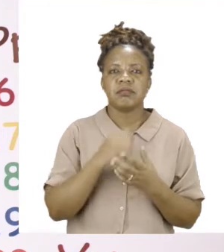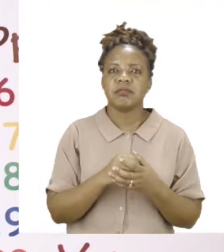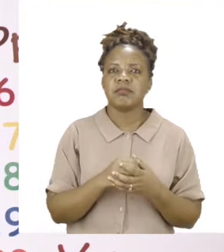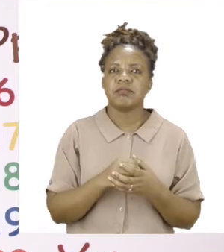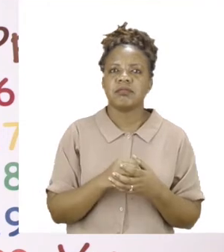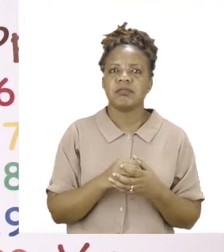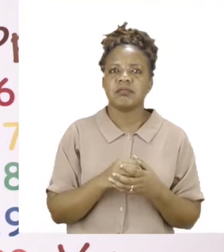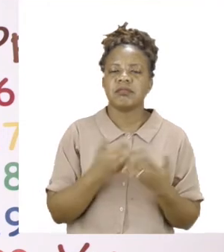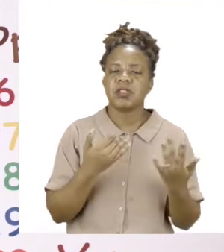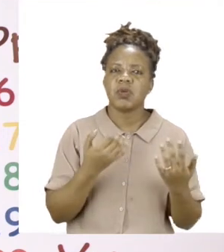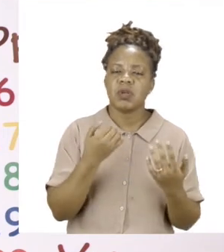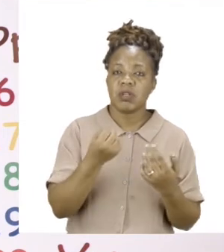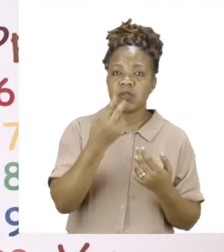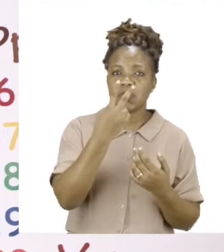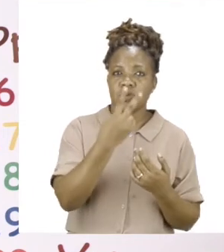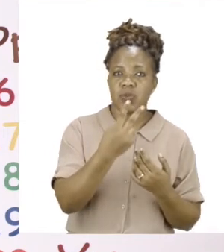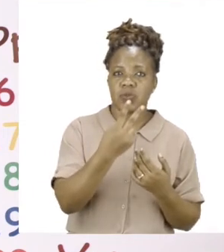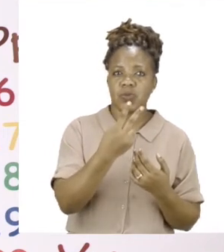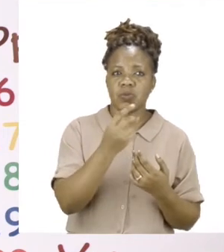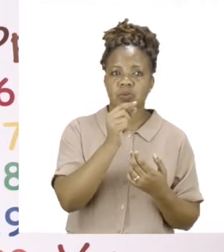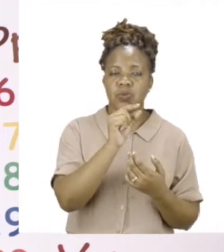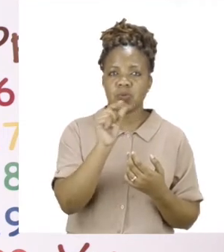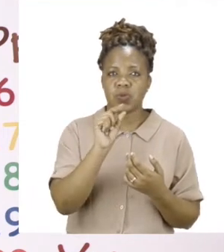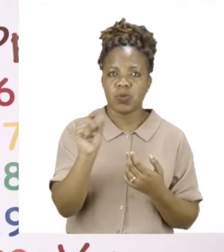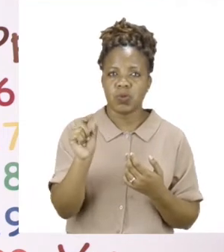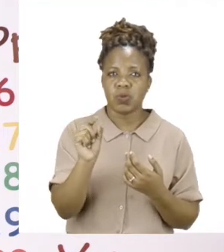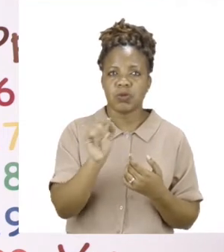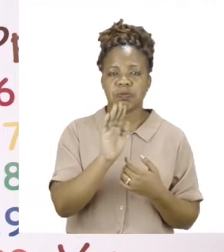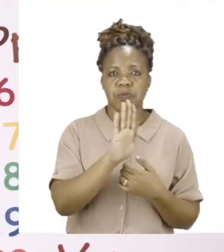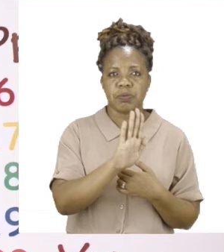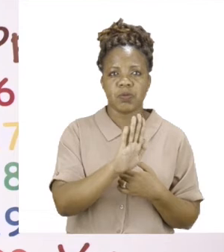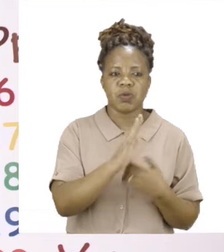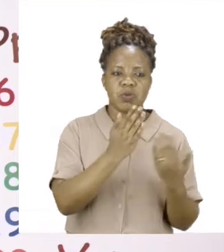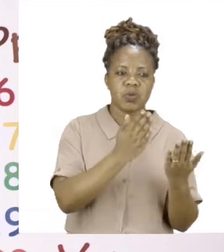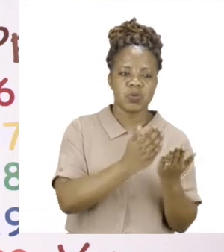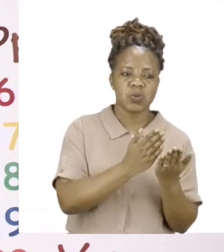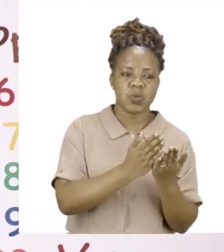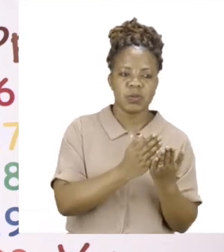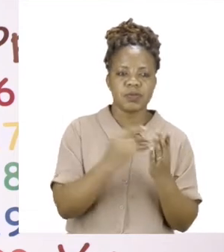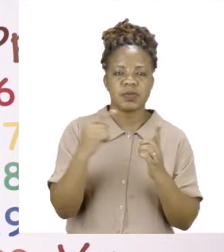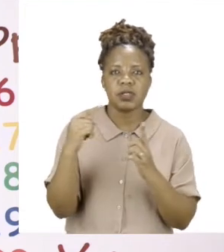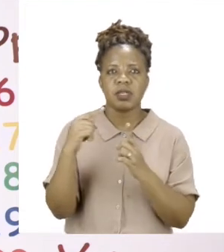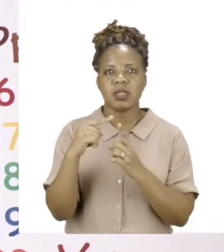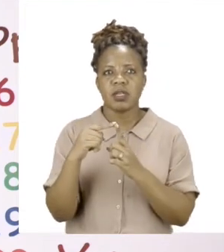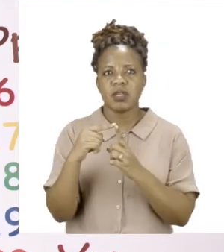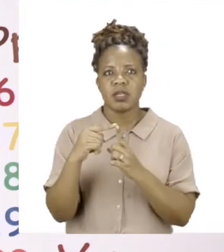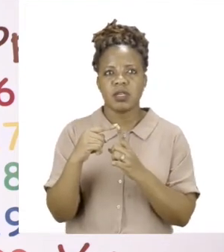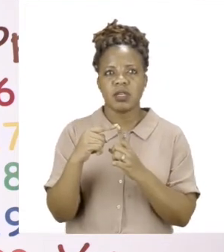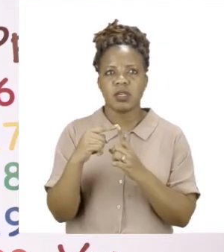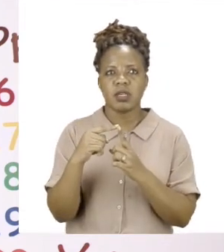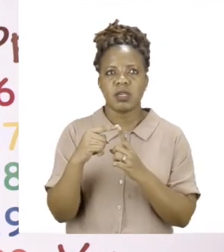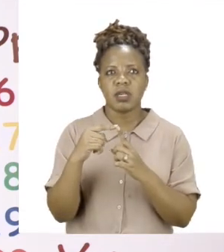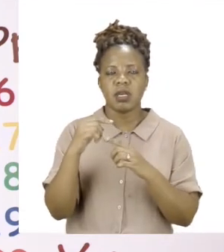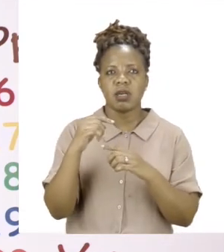left with two words, school and at. Now, because the word school has a full